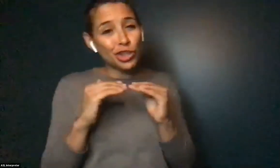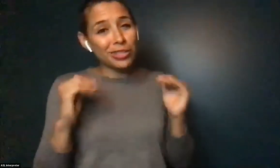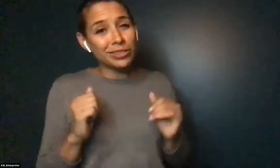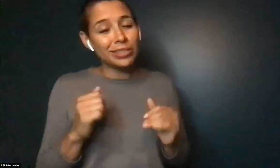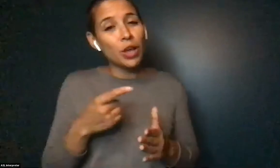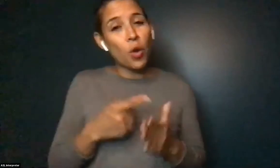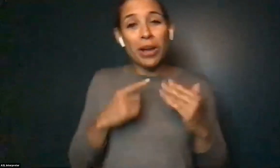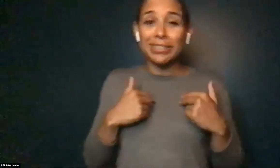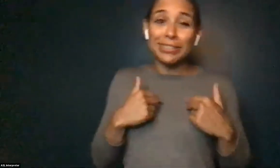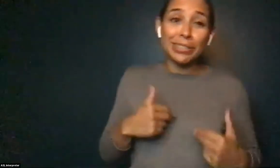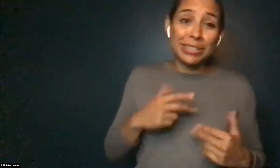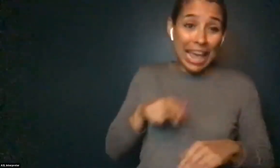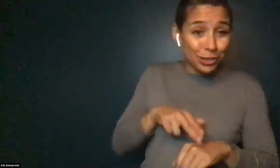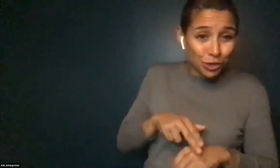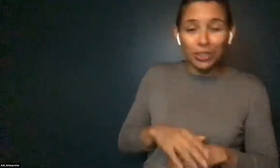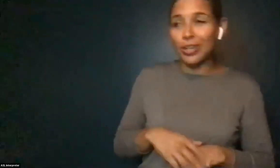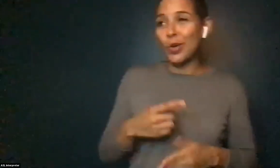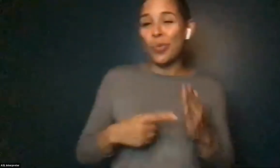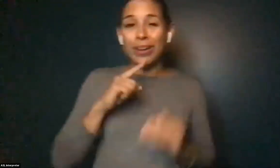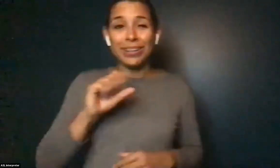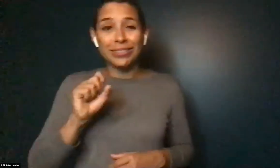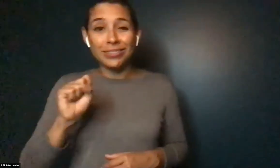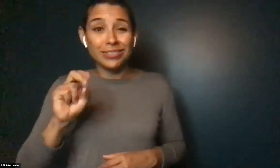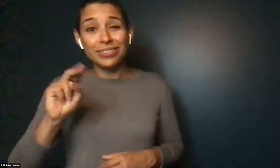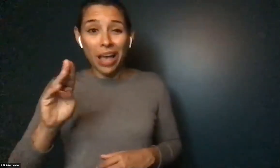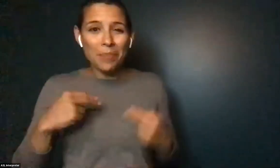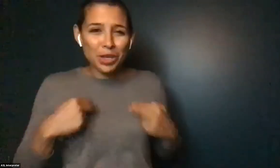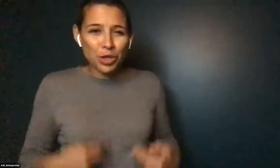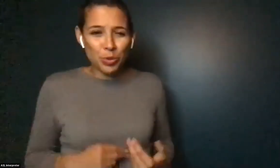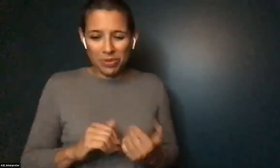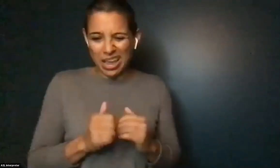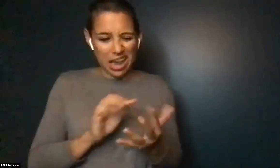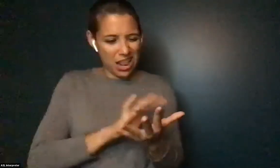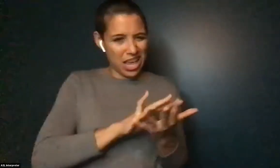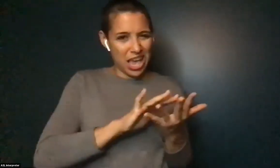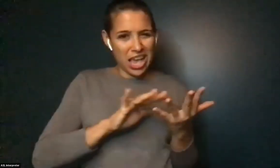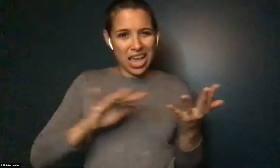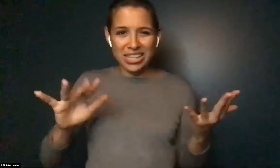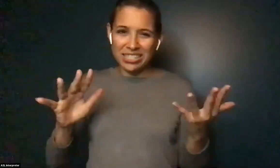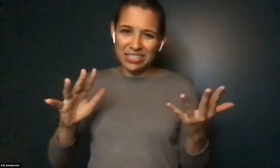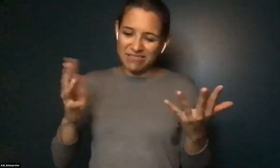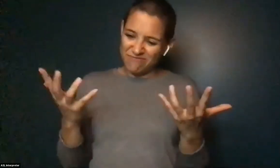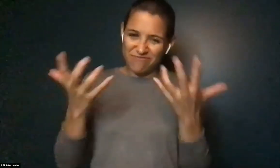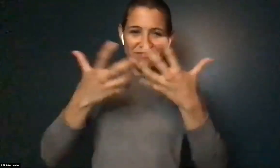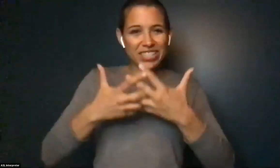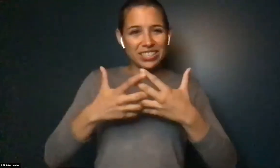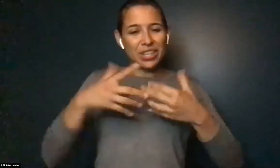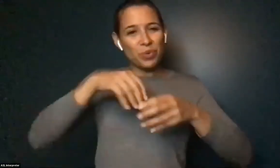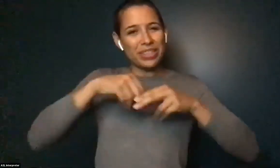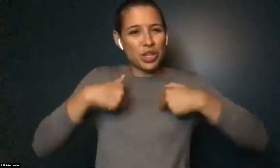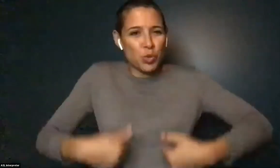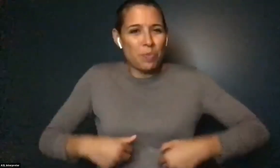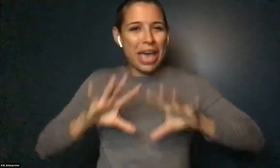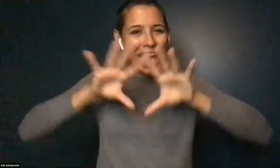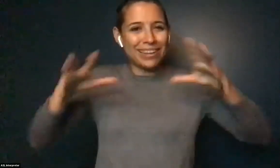human, subhuman? How do these things fit into what we think of as humanity and more, a moral